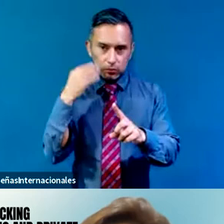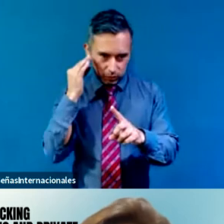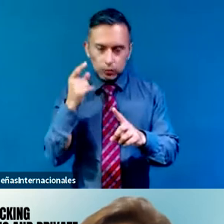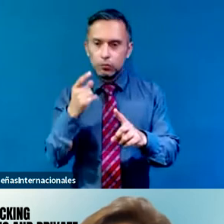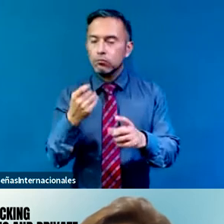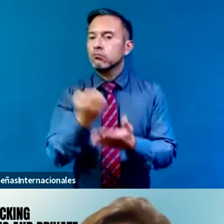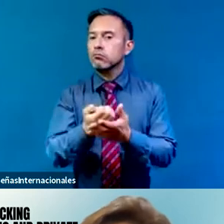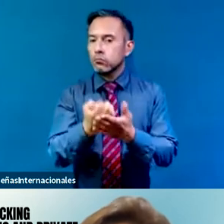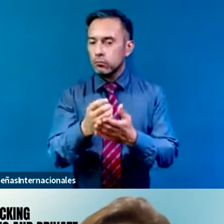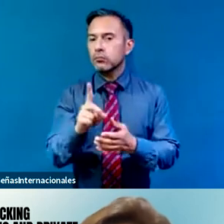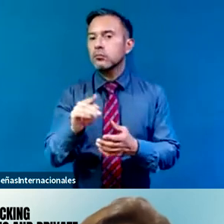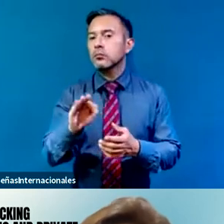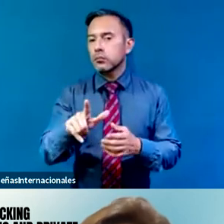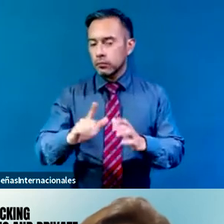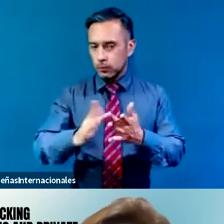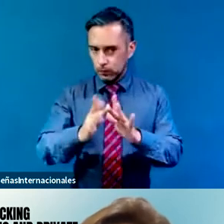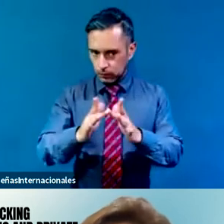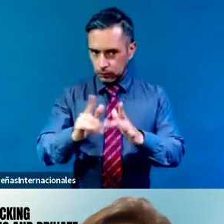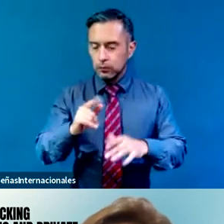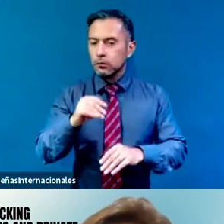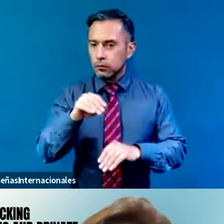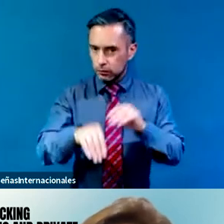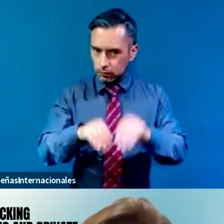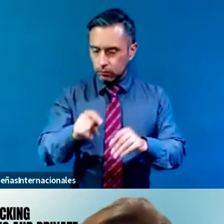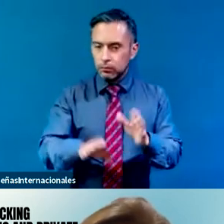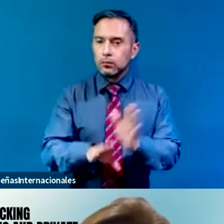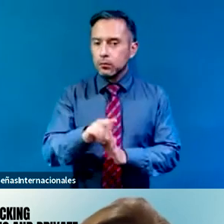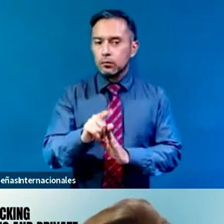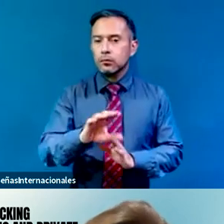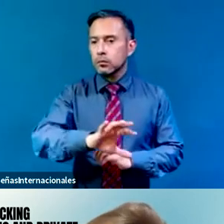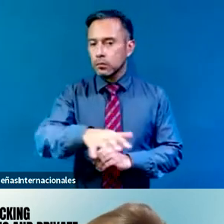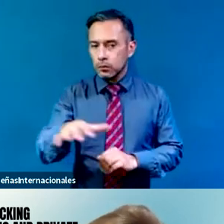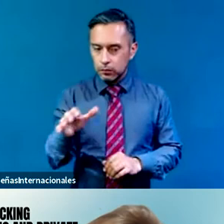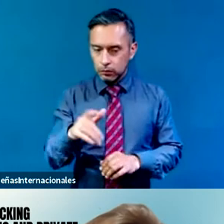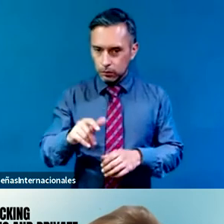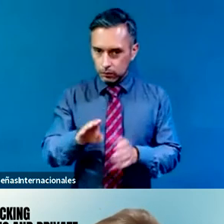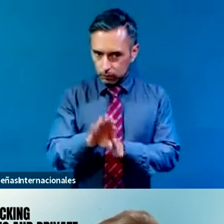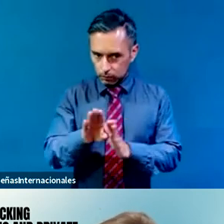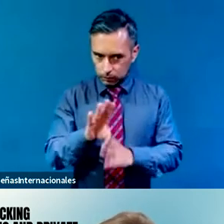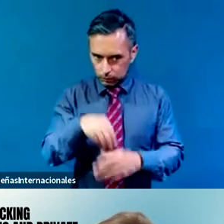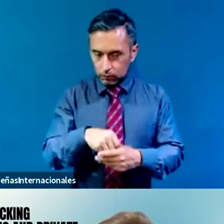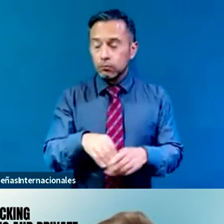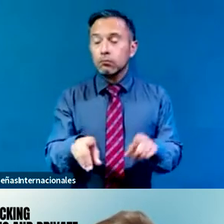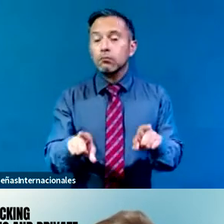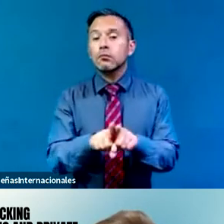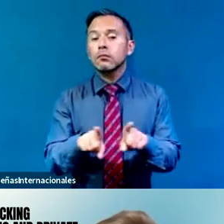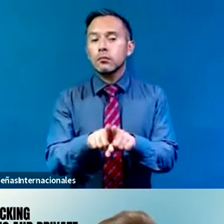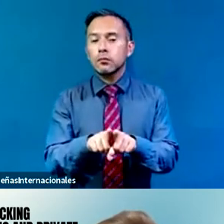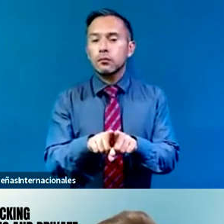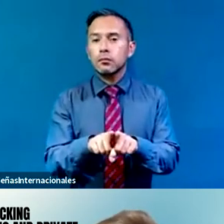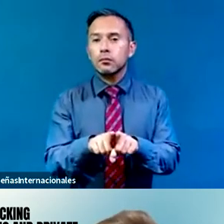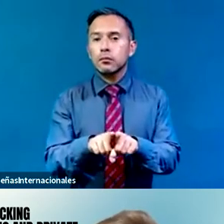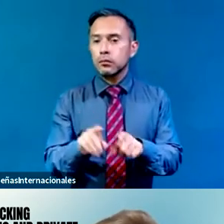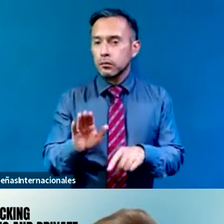inclusive economic development in their countries and also the well-being of their households. These key